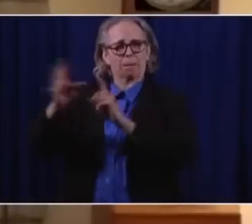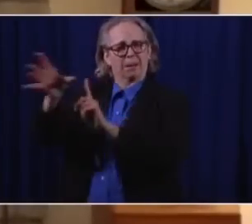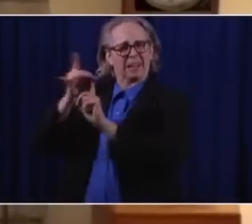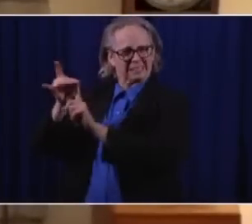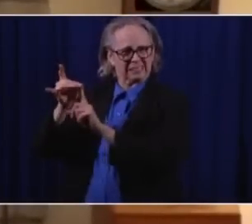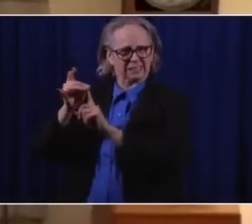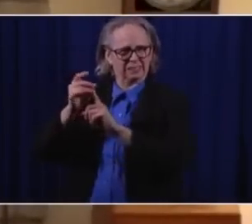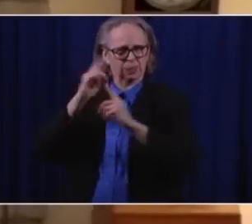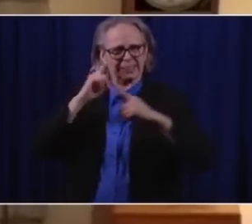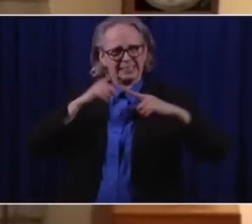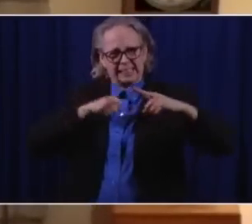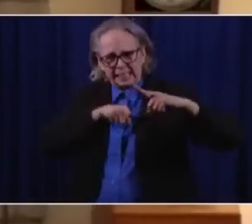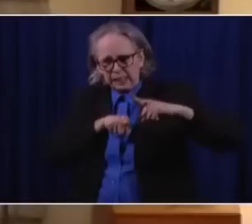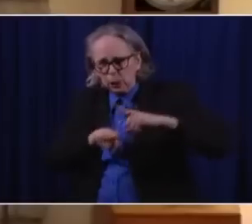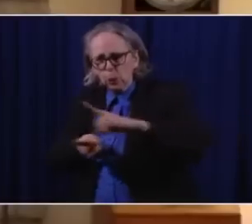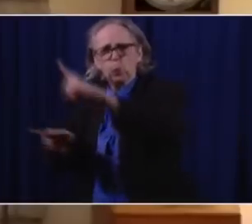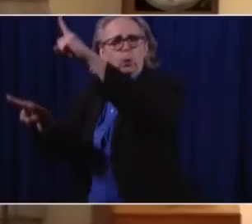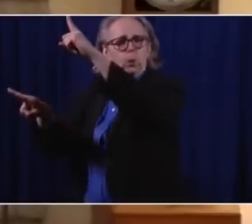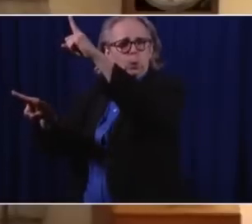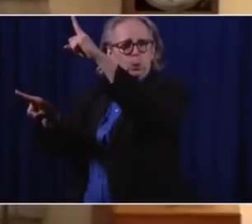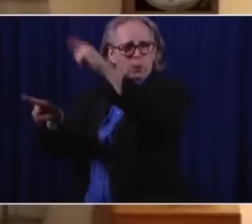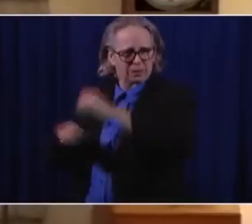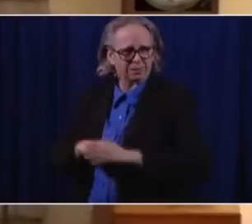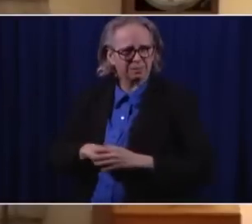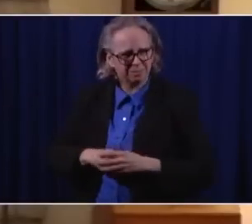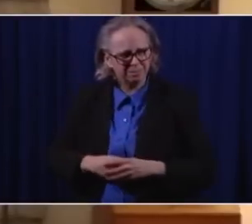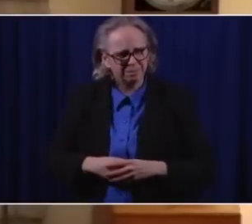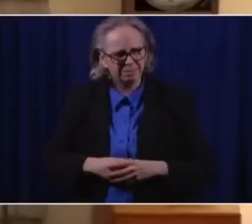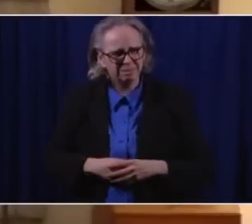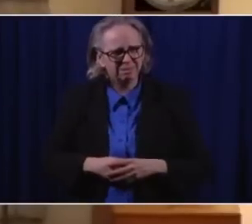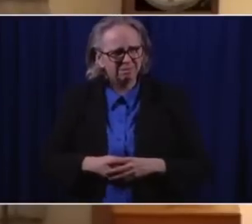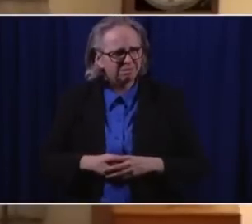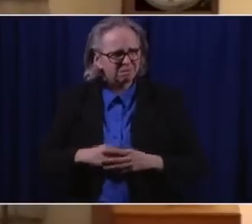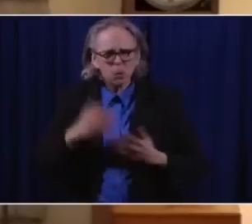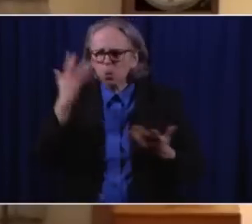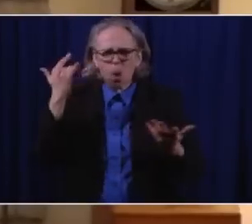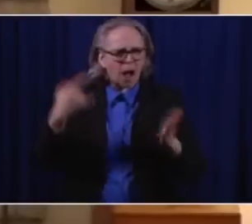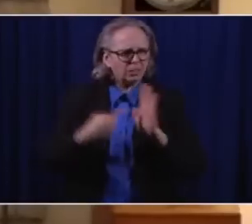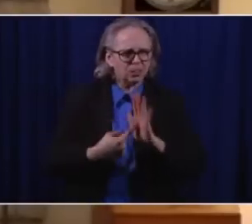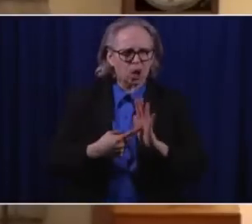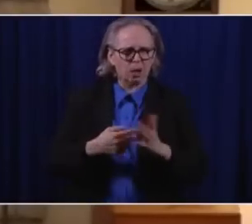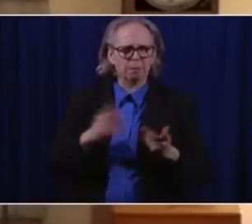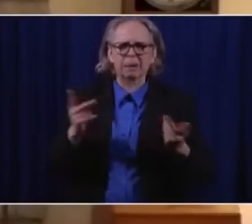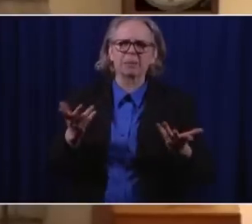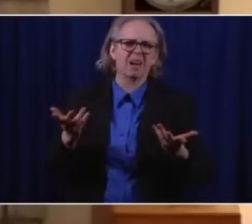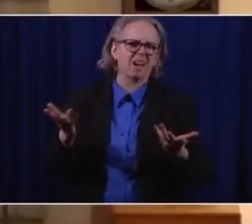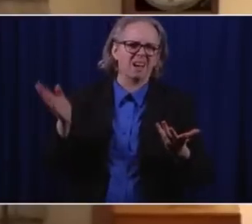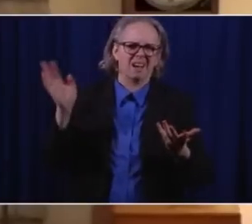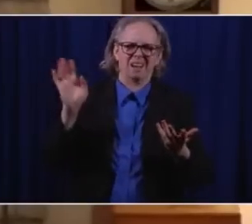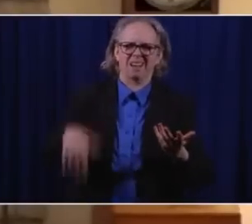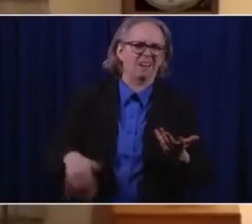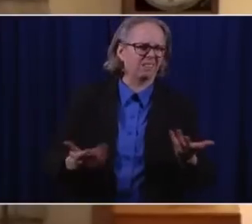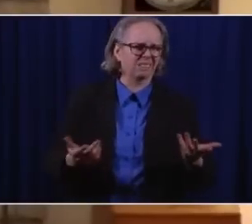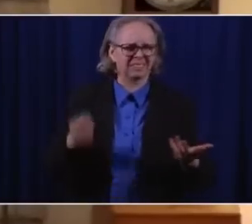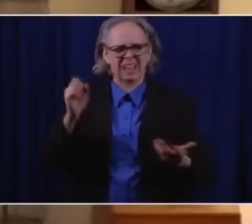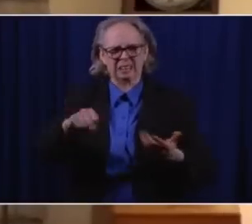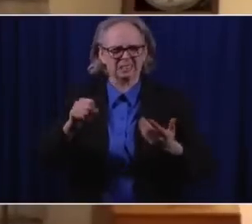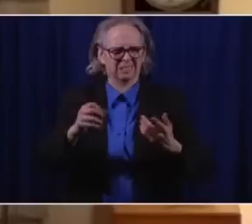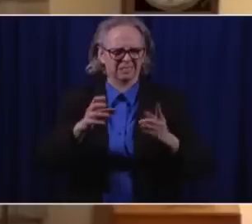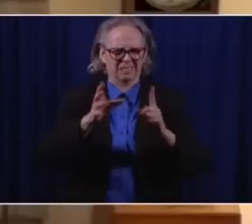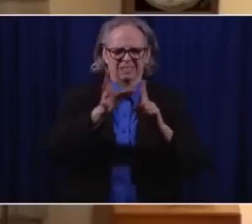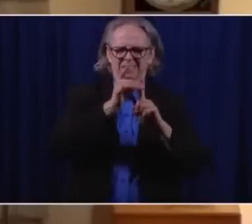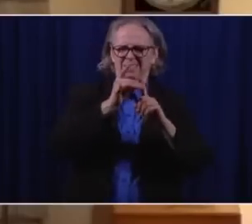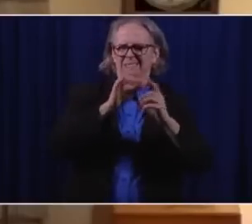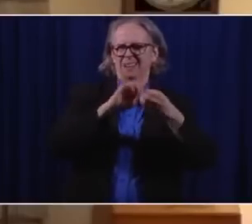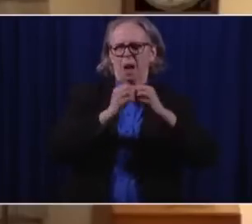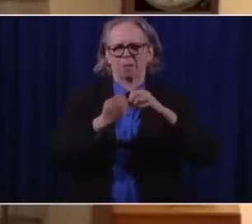we continue to kind of run into this issue where some folks look at this and say, look, you're testing more, so that's why there are